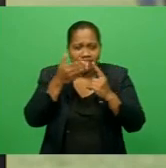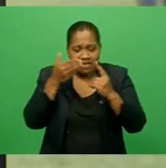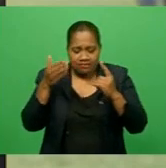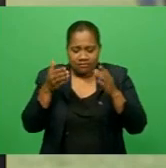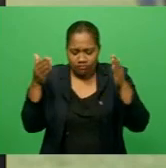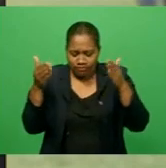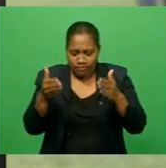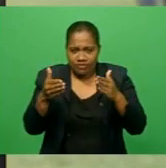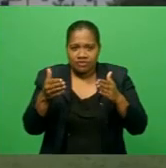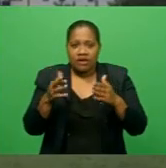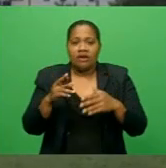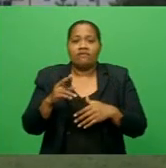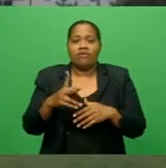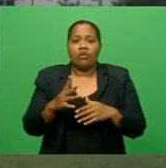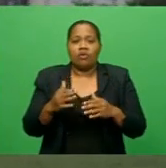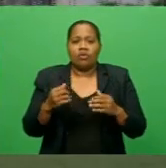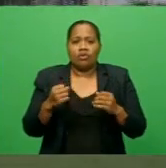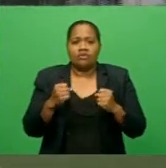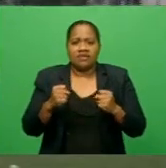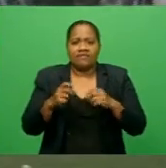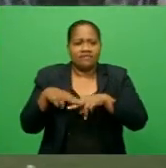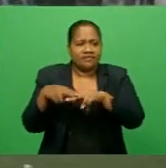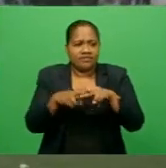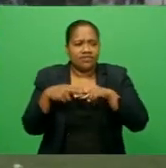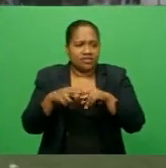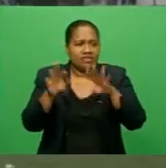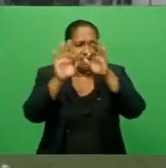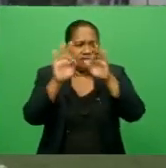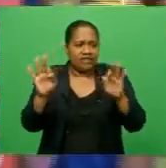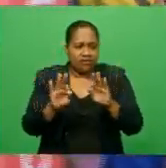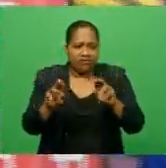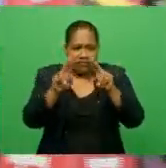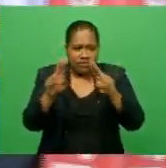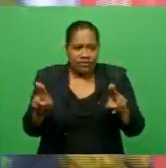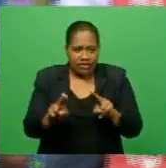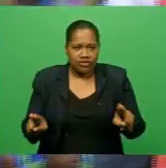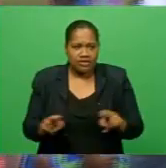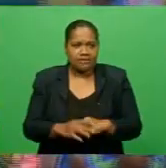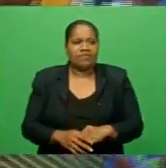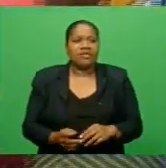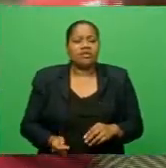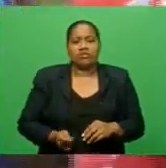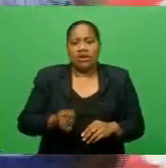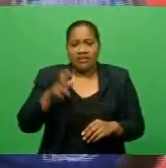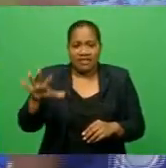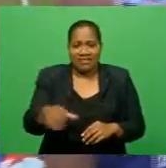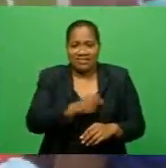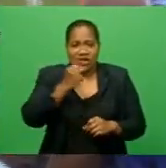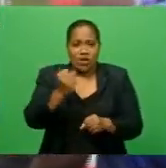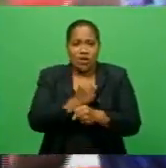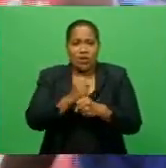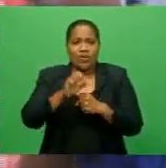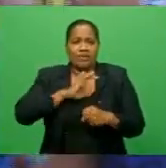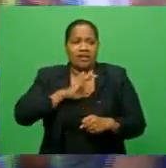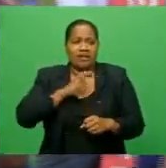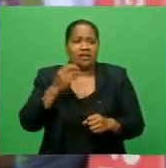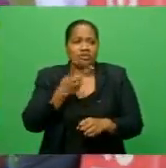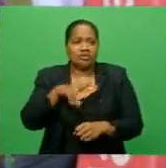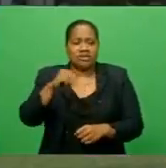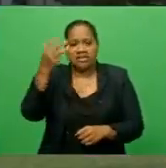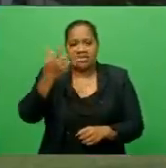Fiji Federation. Taj Fiji is currently ranked 3rd after scooping the bronze medal in the 2019 Pacific